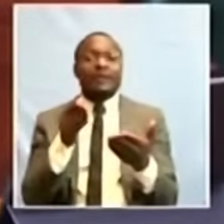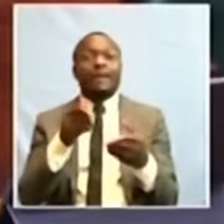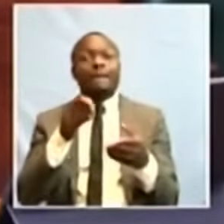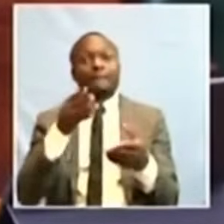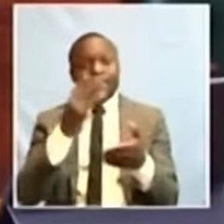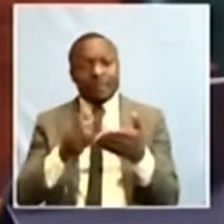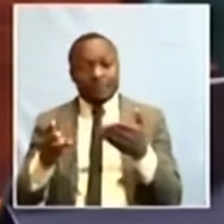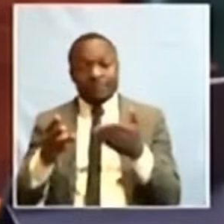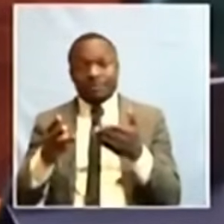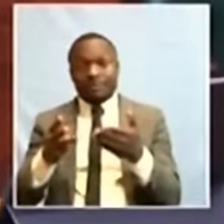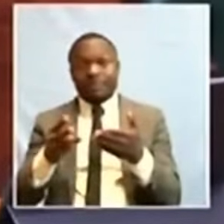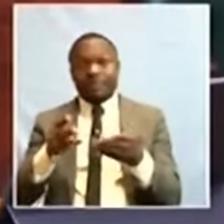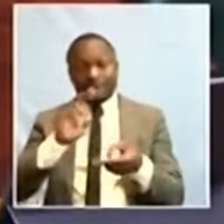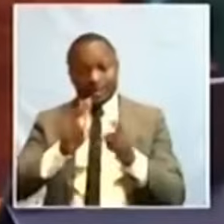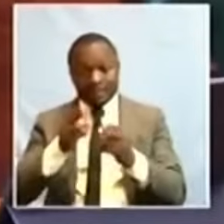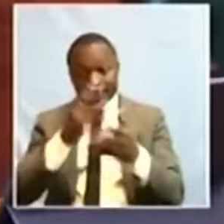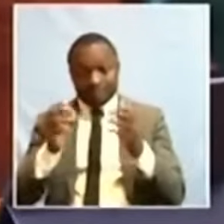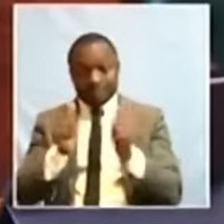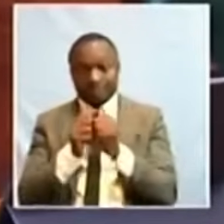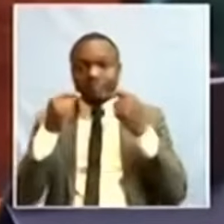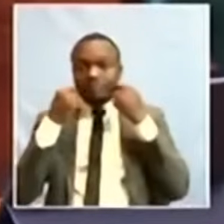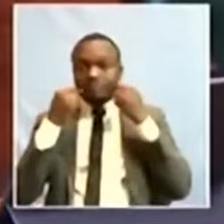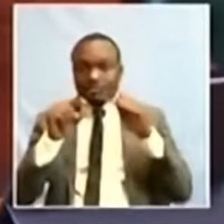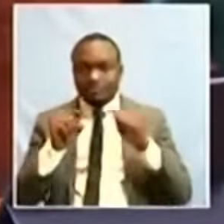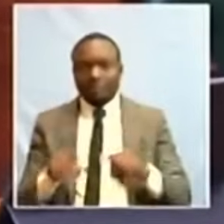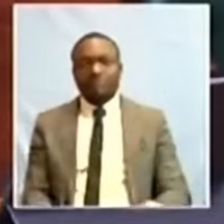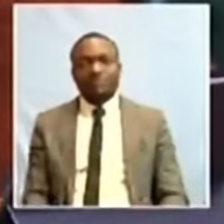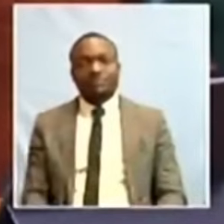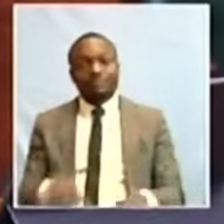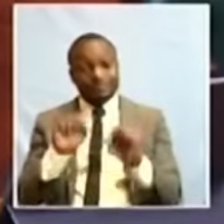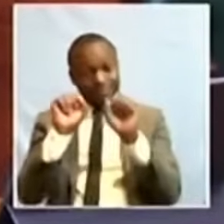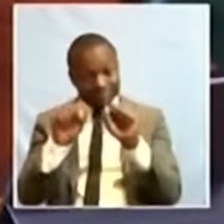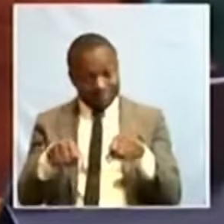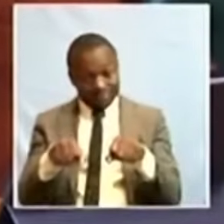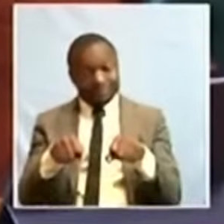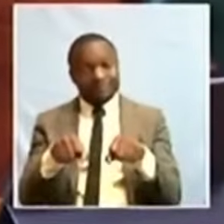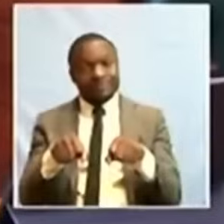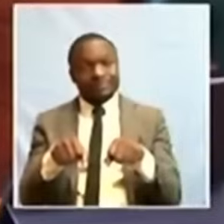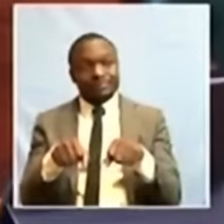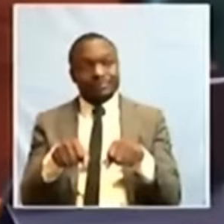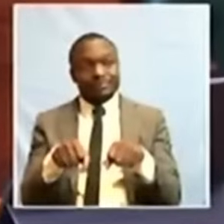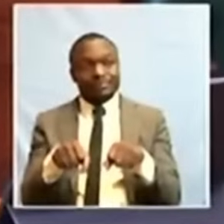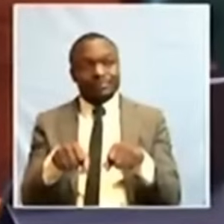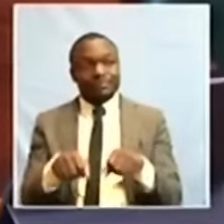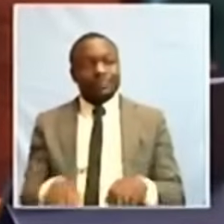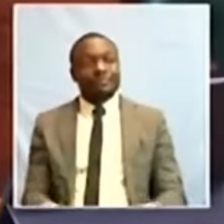urgent matter without notice. Let's